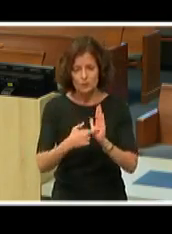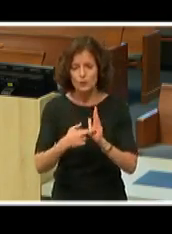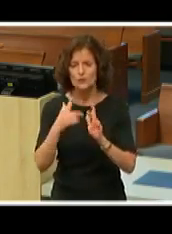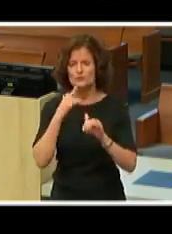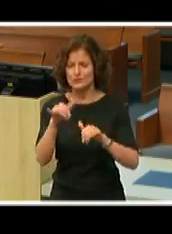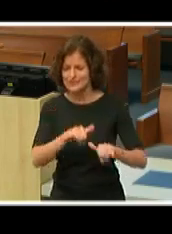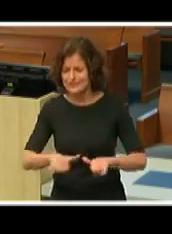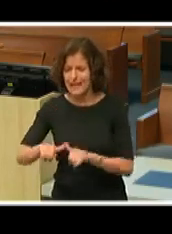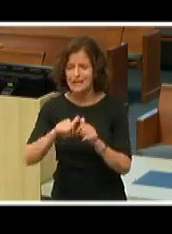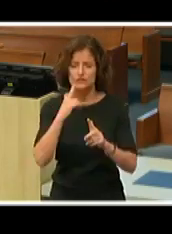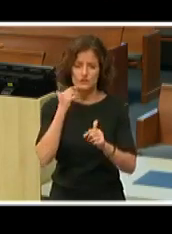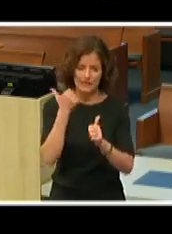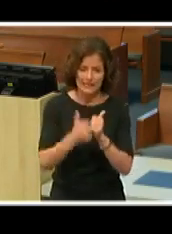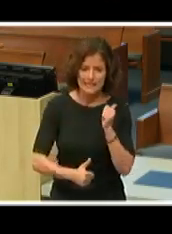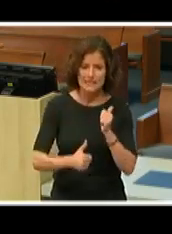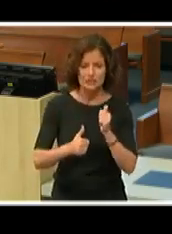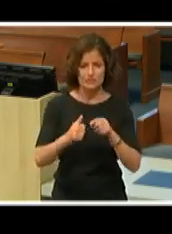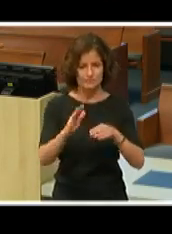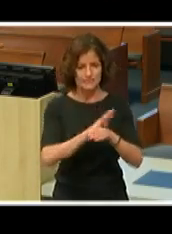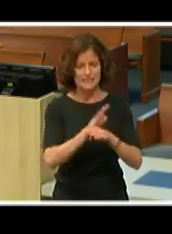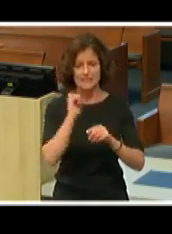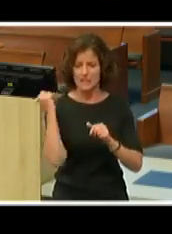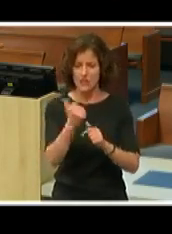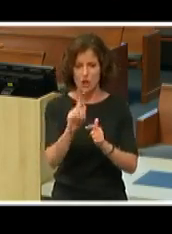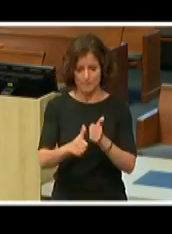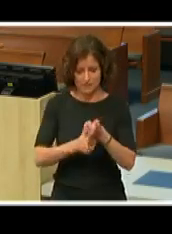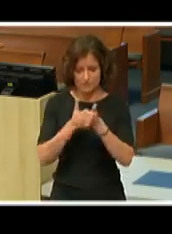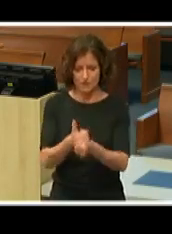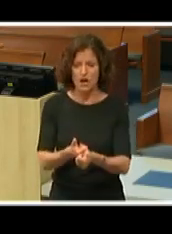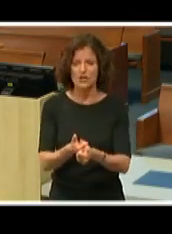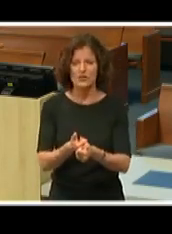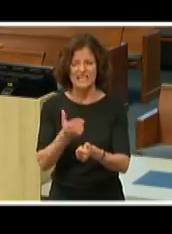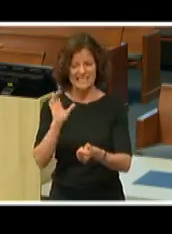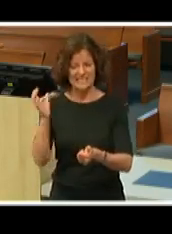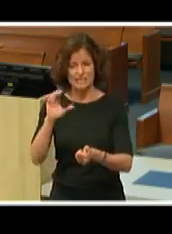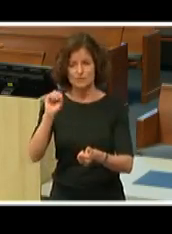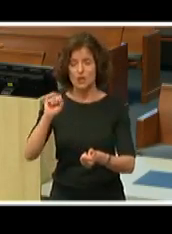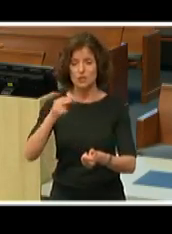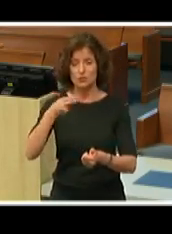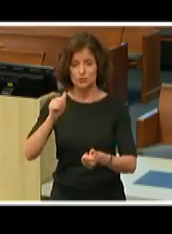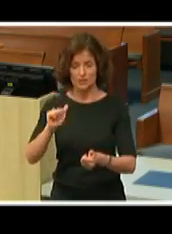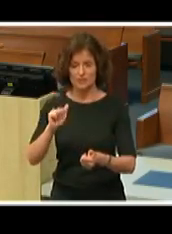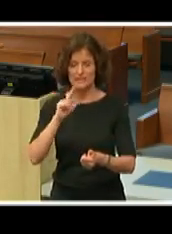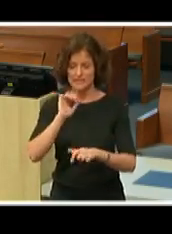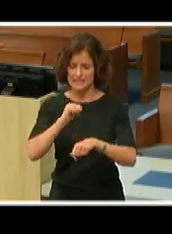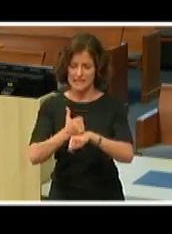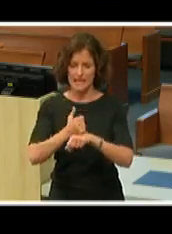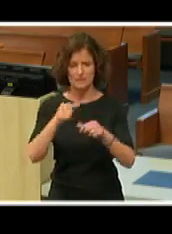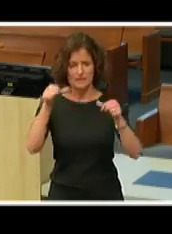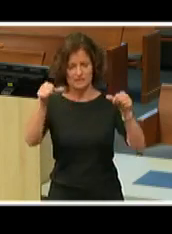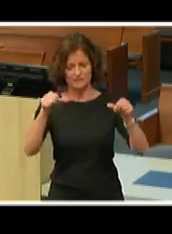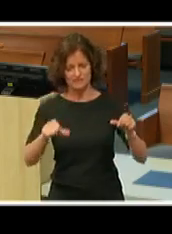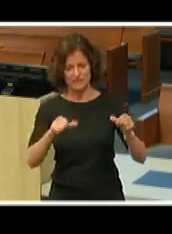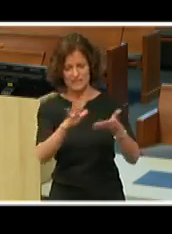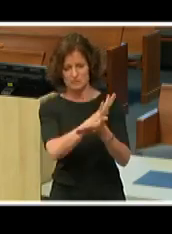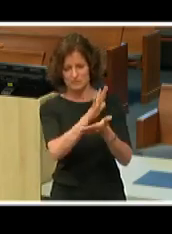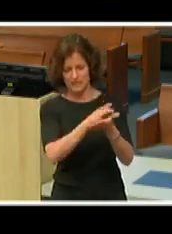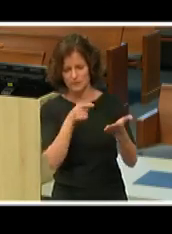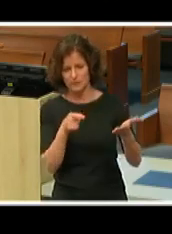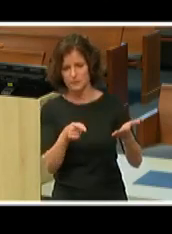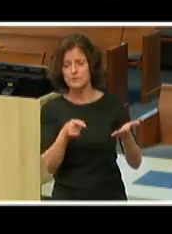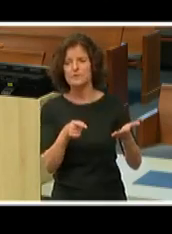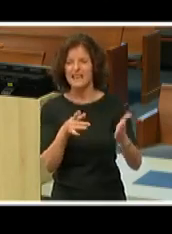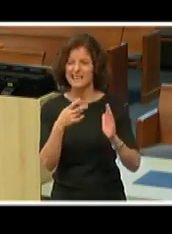industry that they have to adhere to, turns out that OSHA put out this document, and